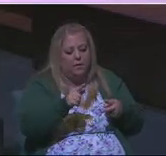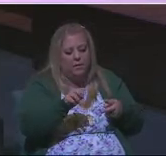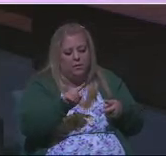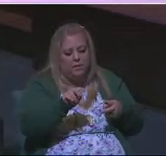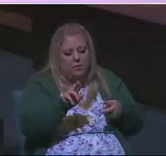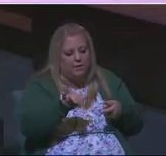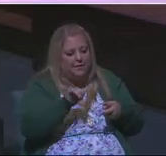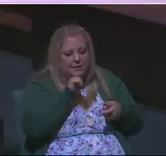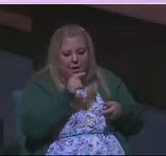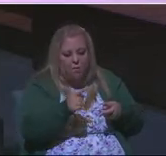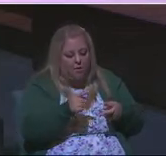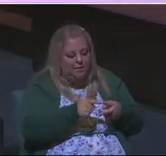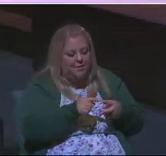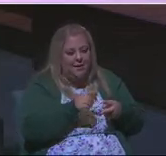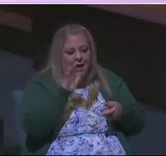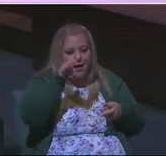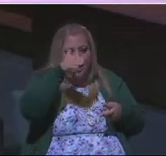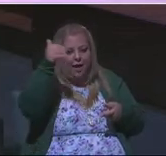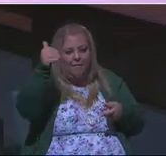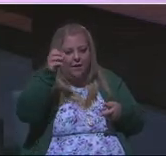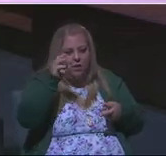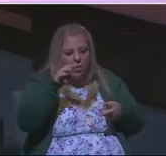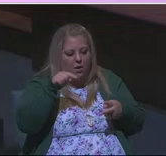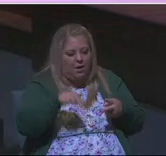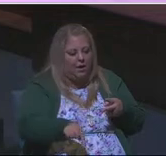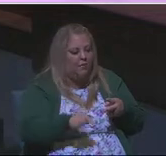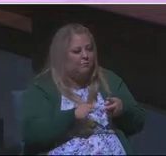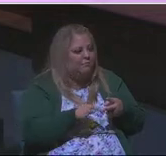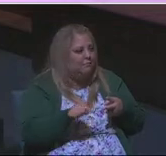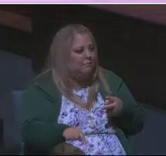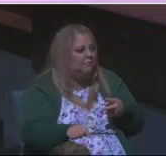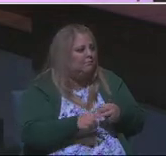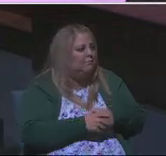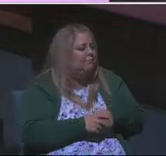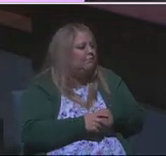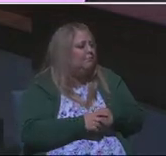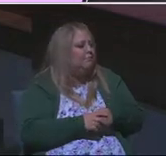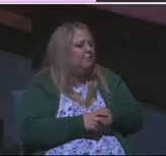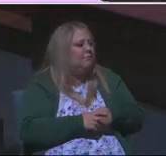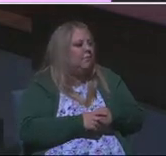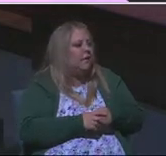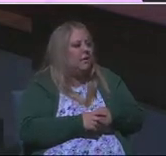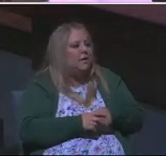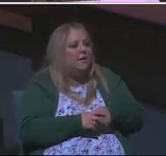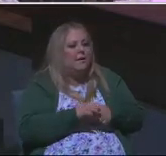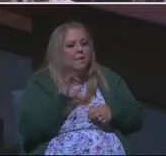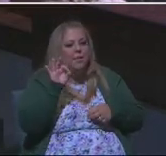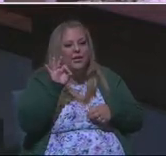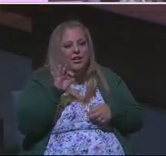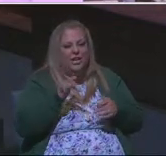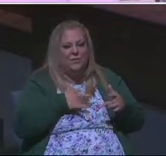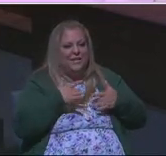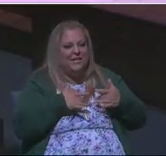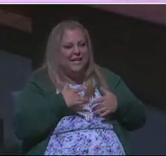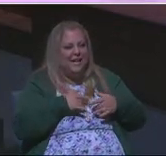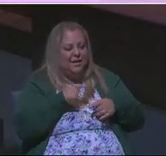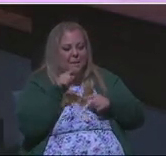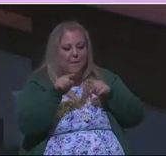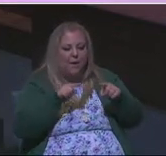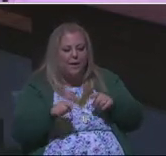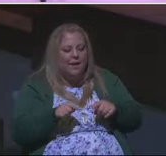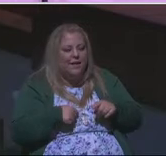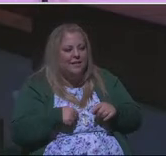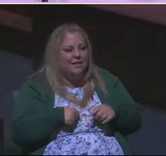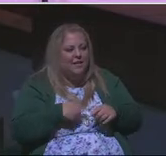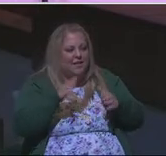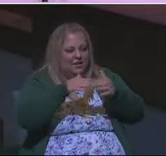heaven or hell. I heard about a young man that was preaching one time, and he said, got confused. He got so excited because your pointing is always important. He said, there's a